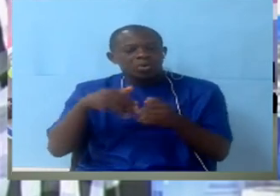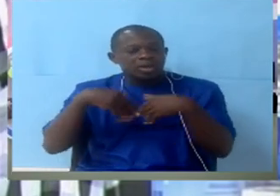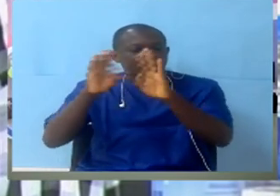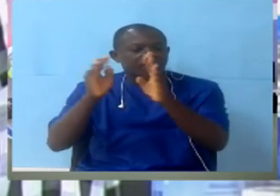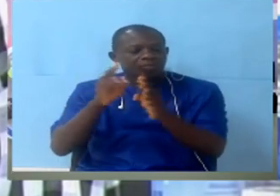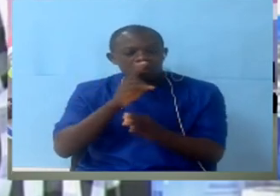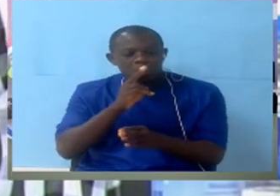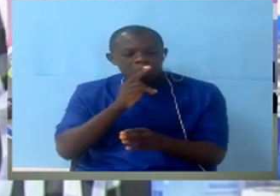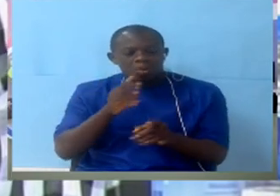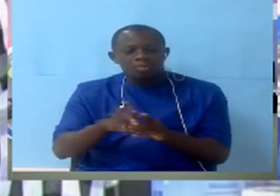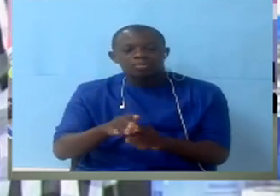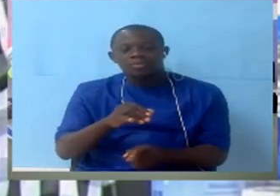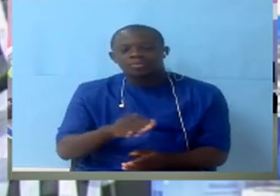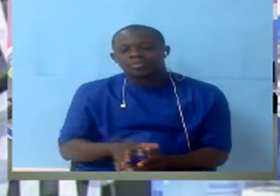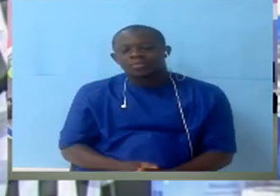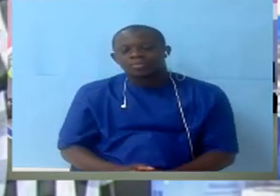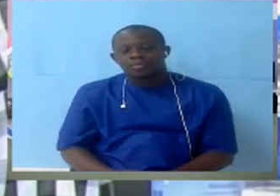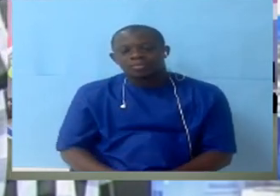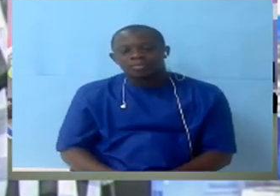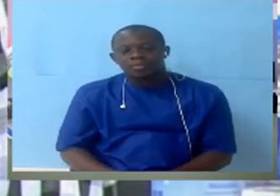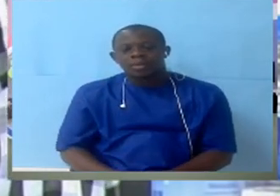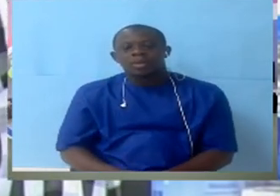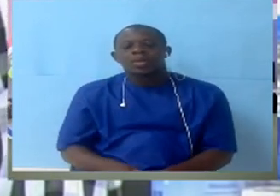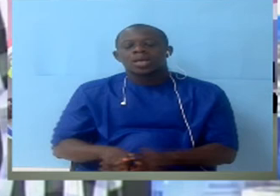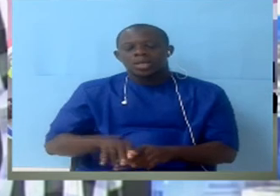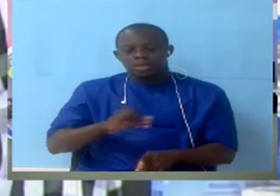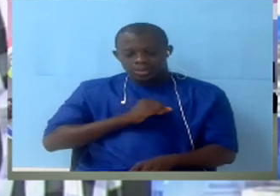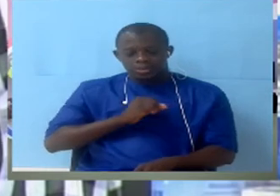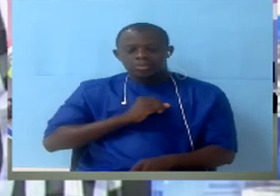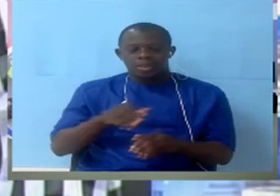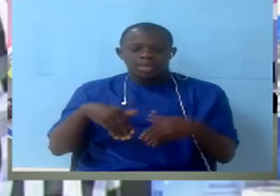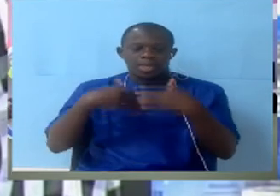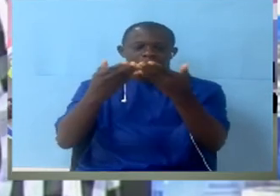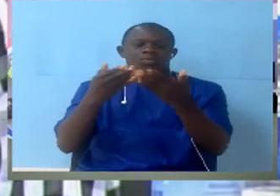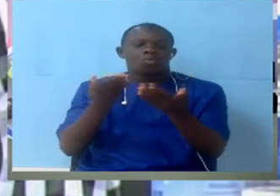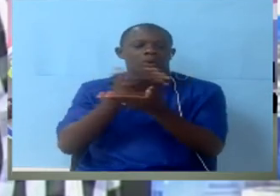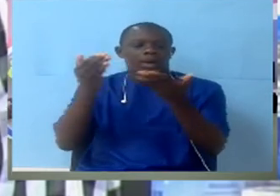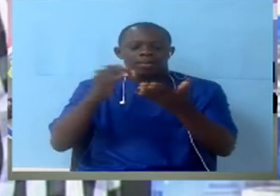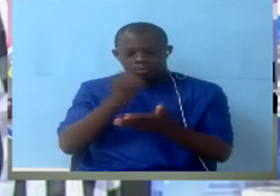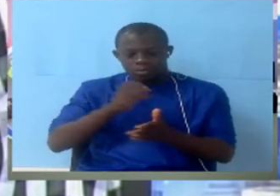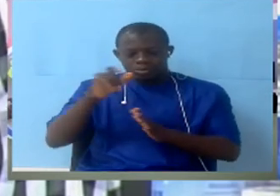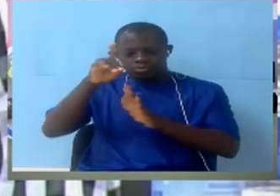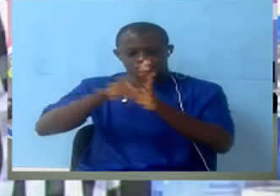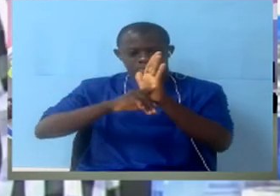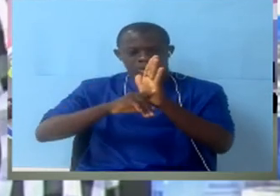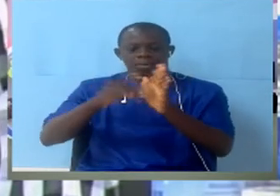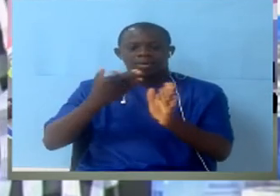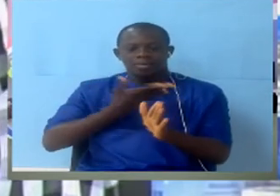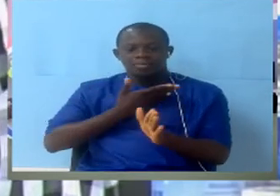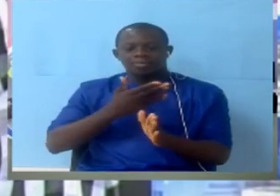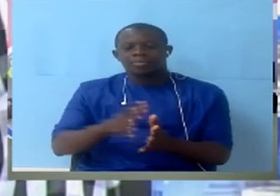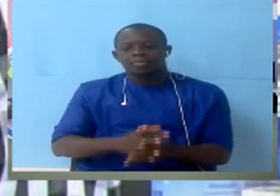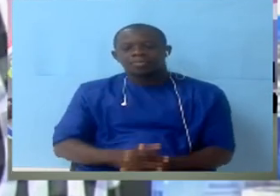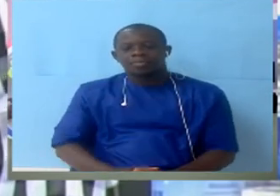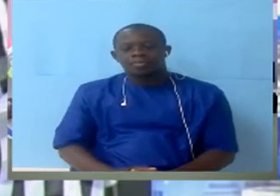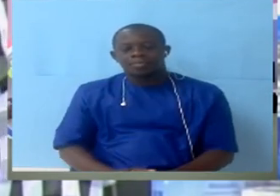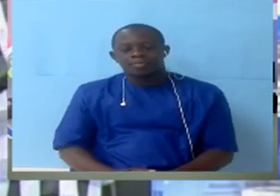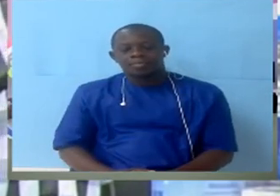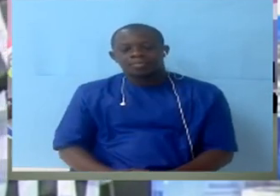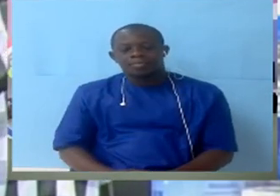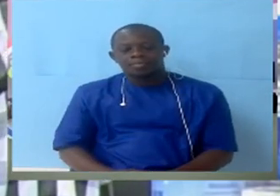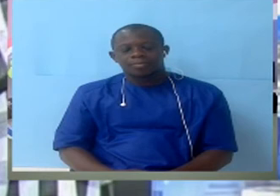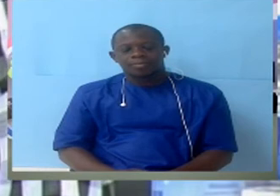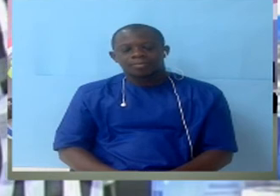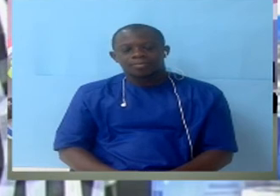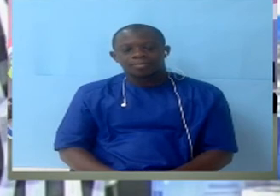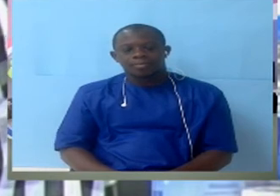ship? Ako ni because yezu ala kan program ulo soto. He said it was given to me because I have a program. Ha, I wala funi. Ako ni ngai jo